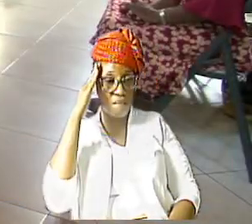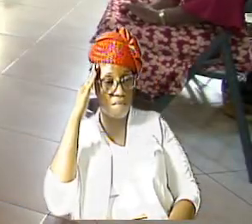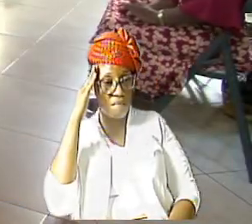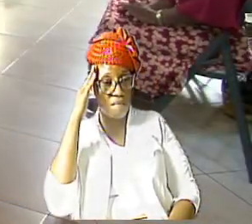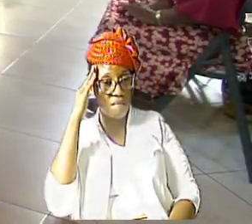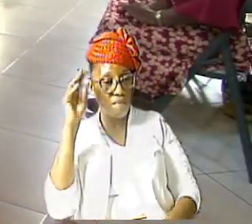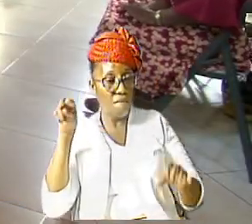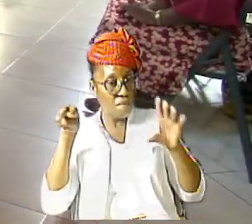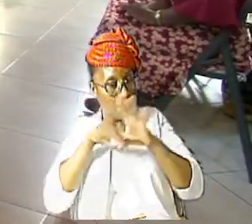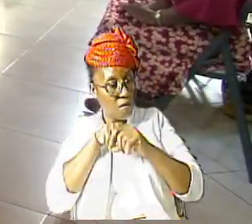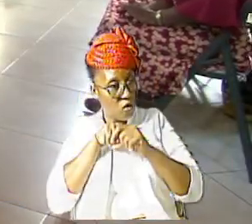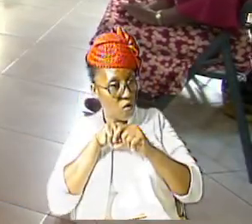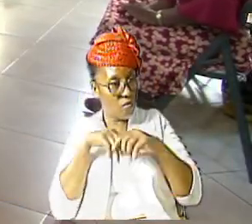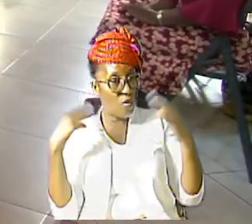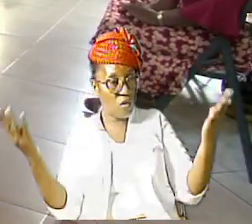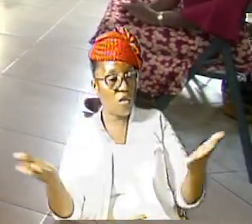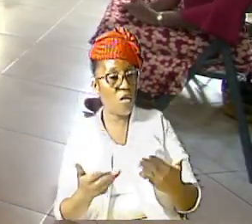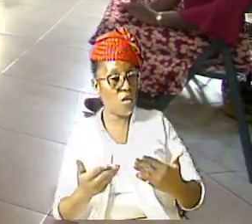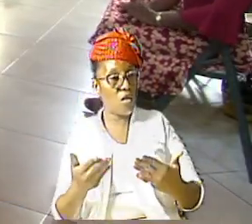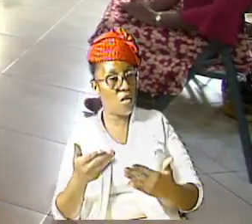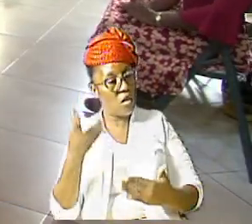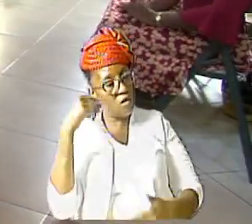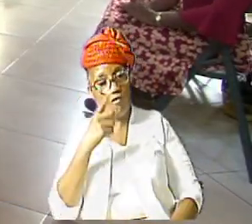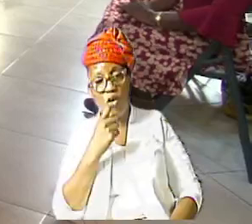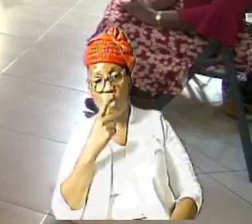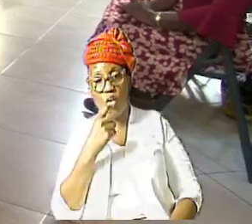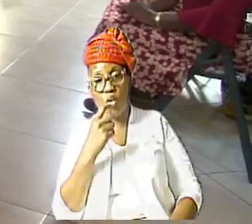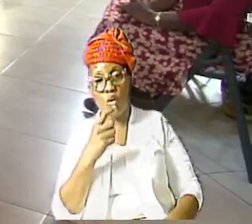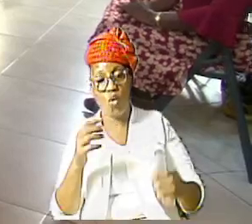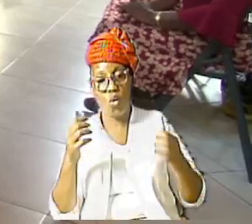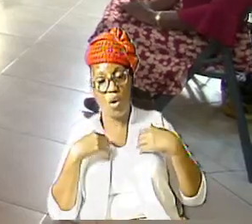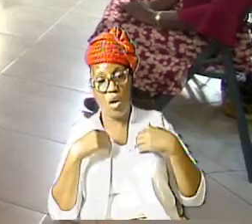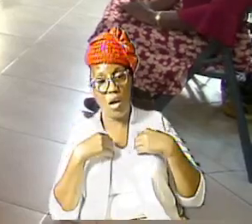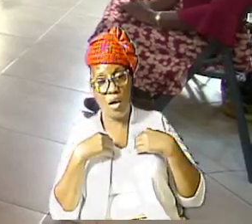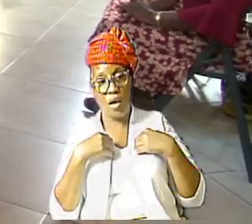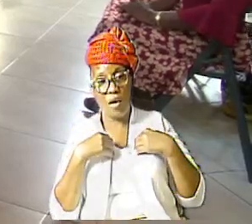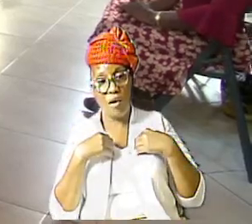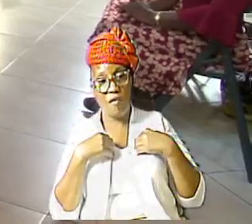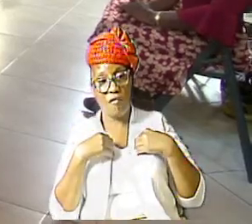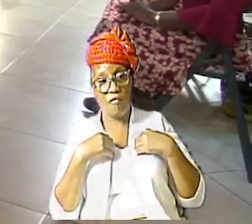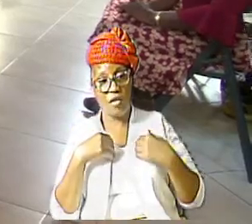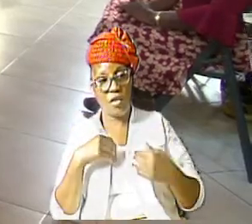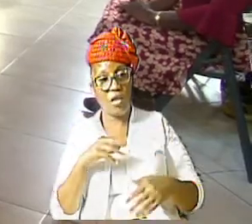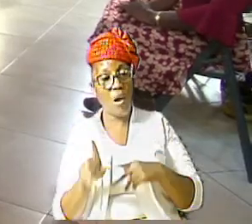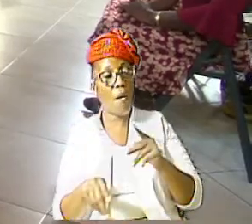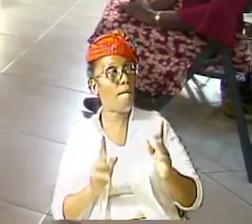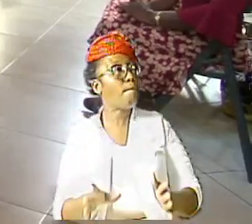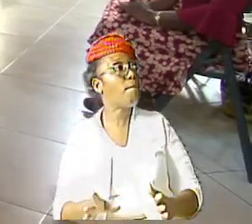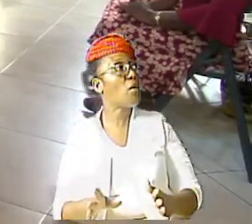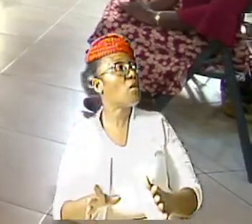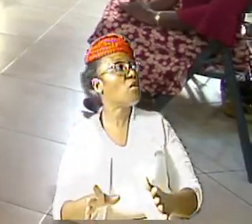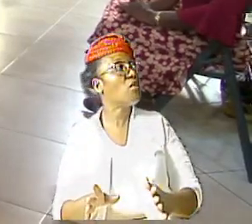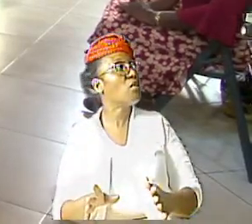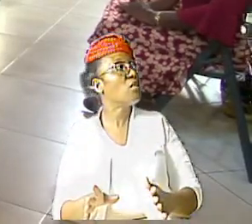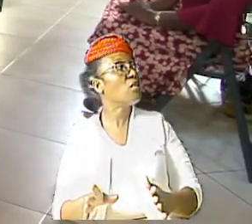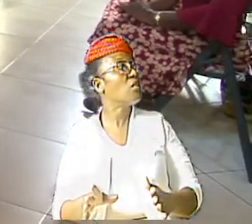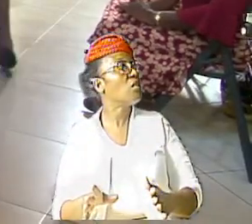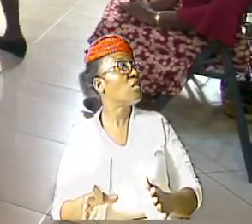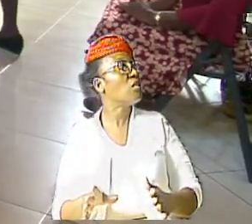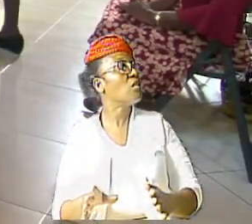couples and we are here. You know, for those who have their persons, their significant others beside them,